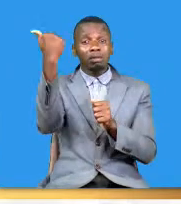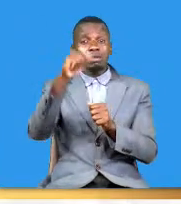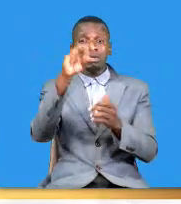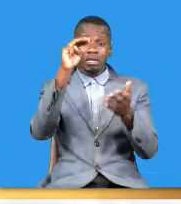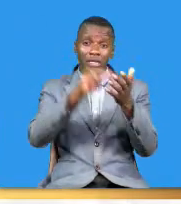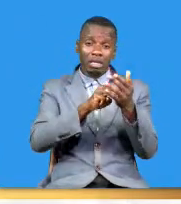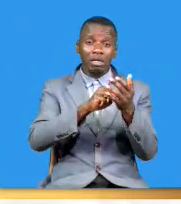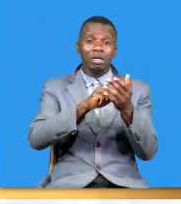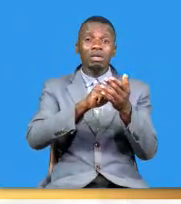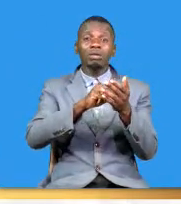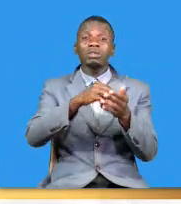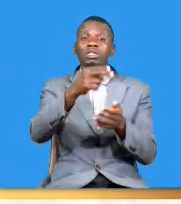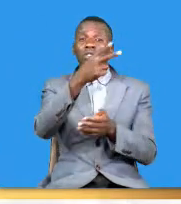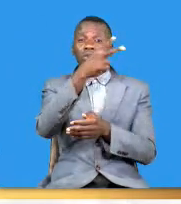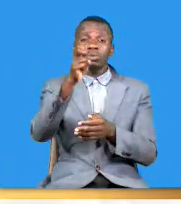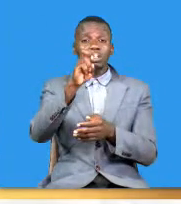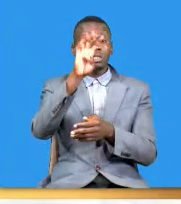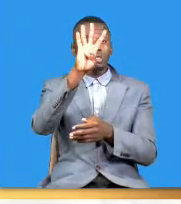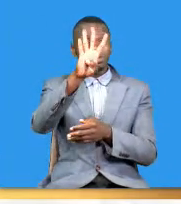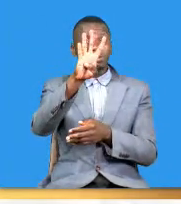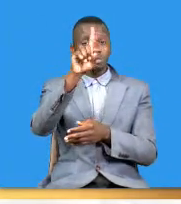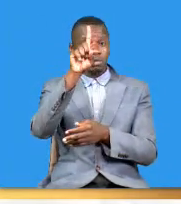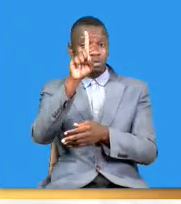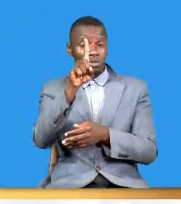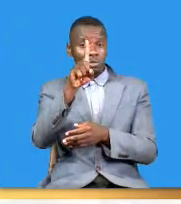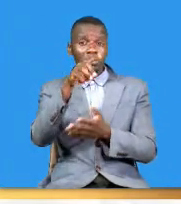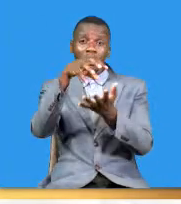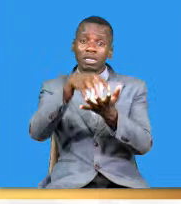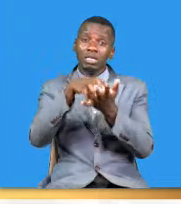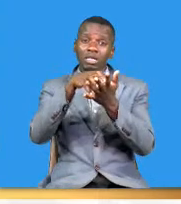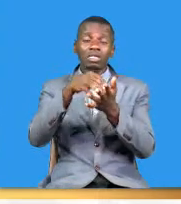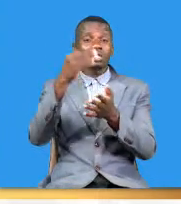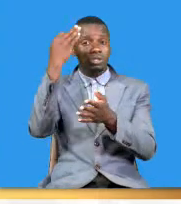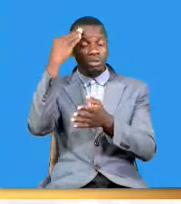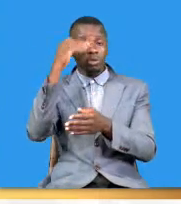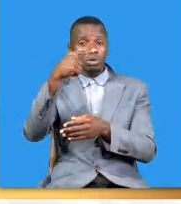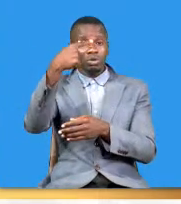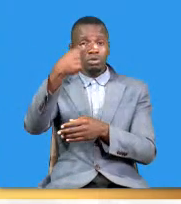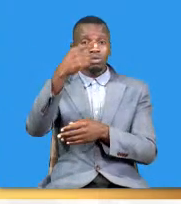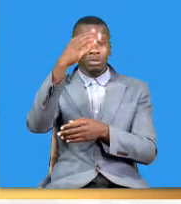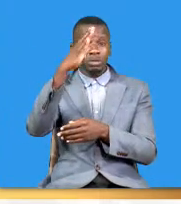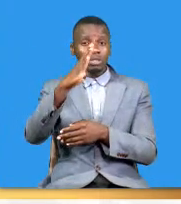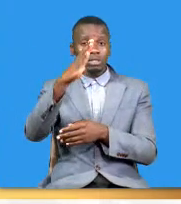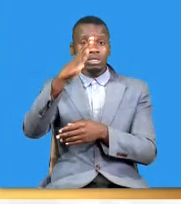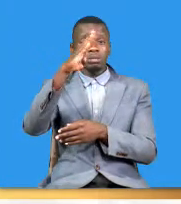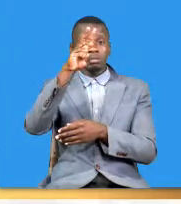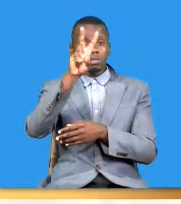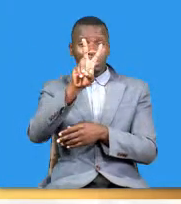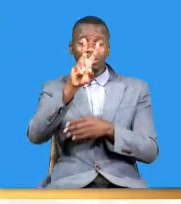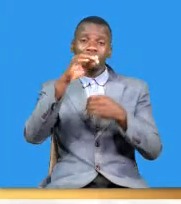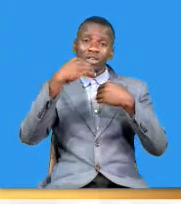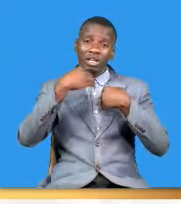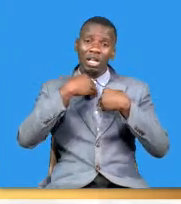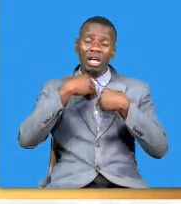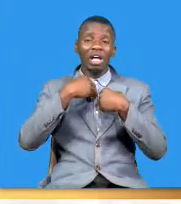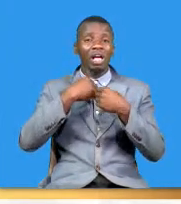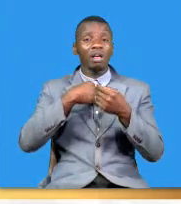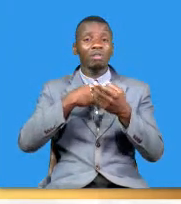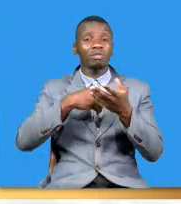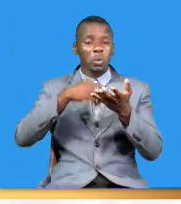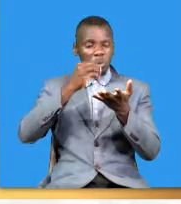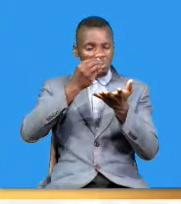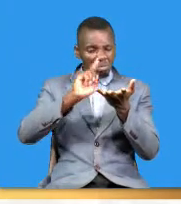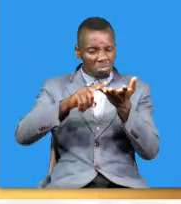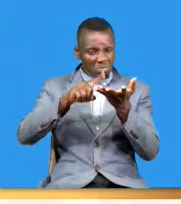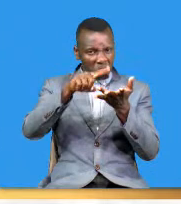10,241 cases of gender-based violence cases were recorded in the fourth quarter of 2022, the